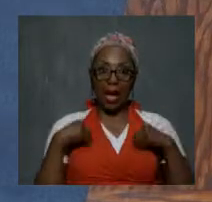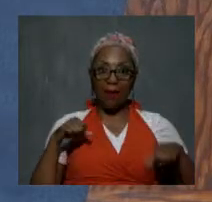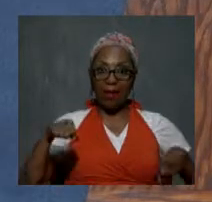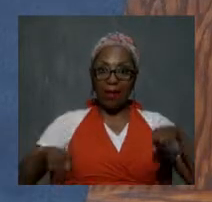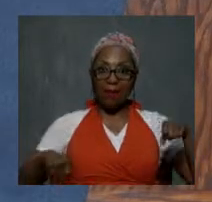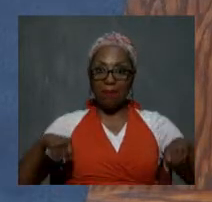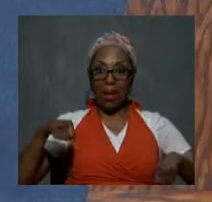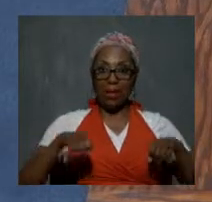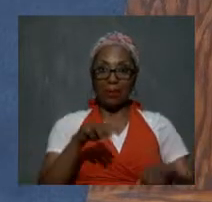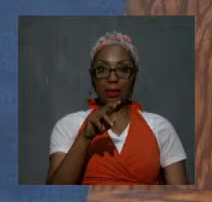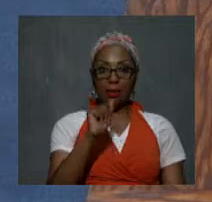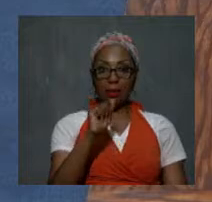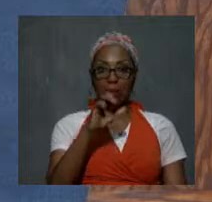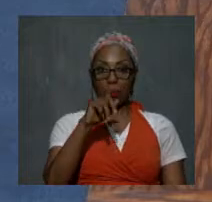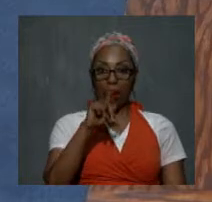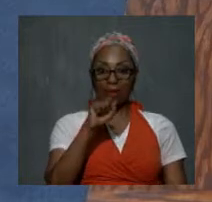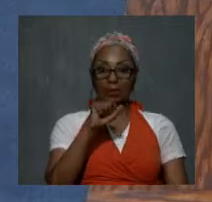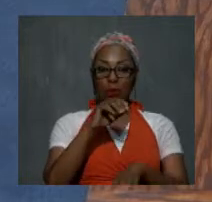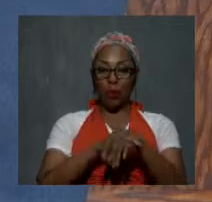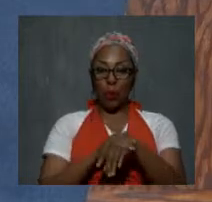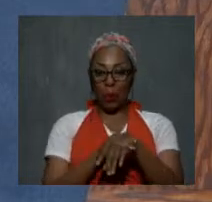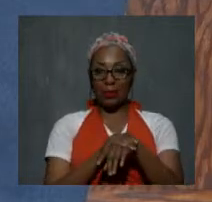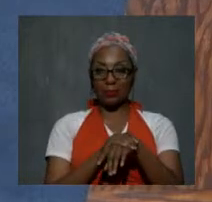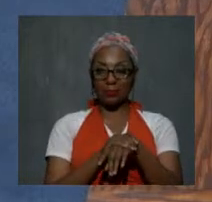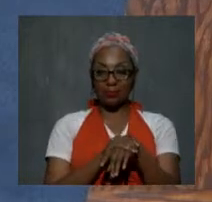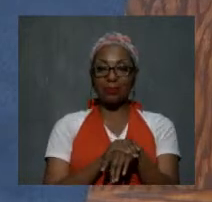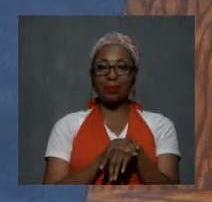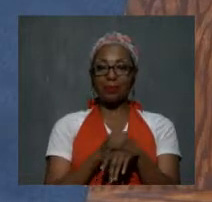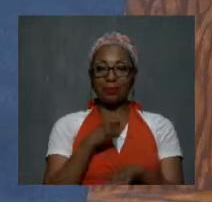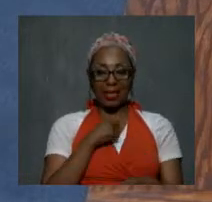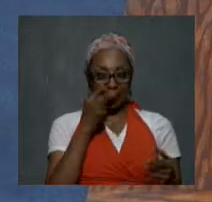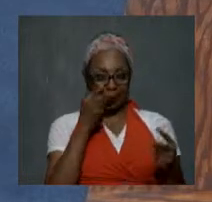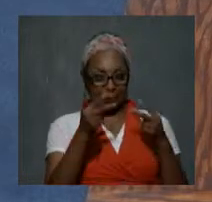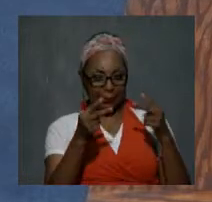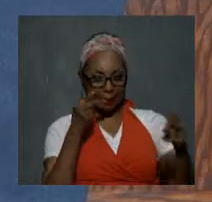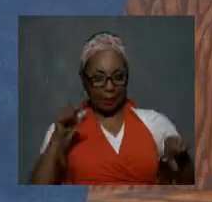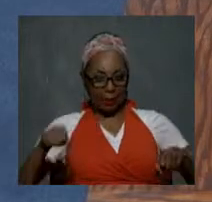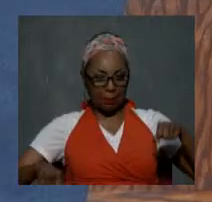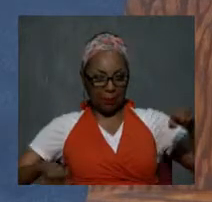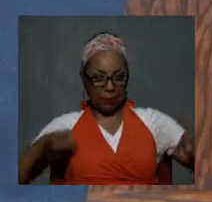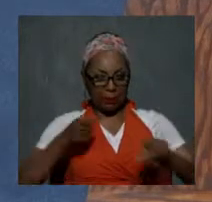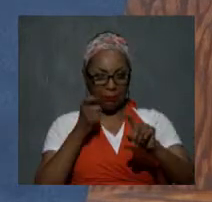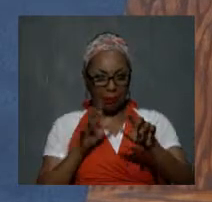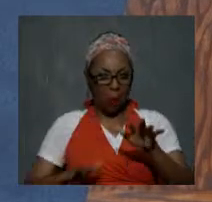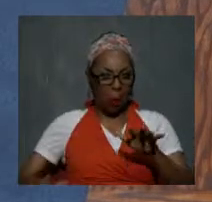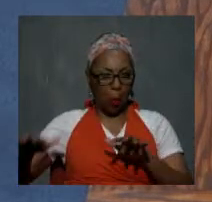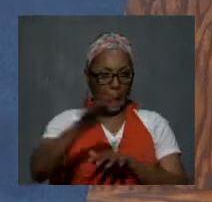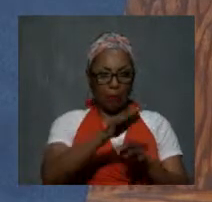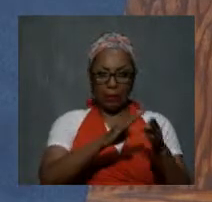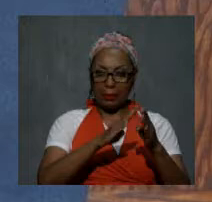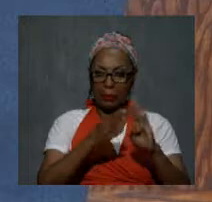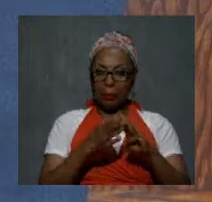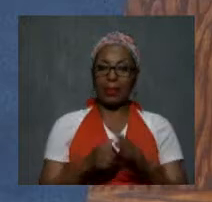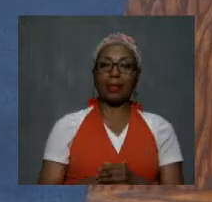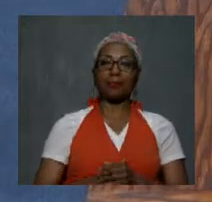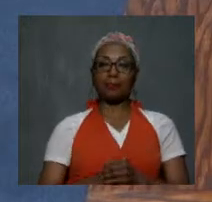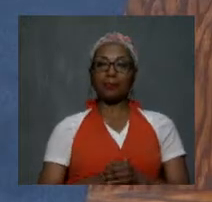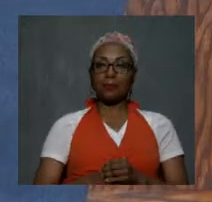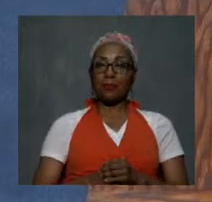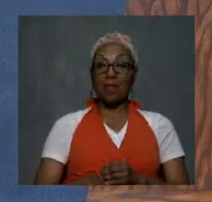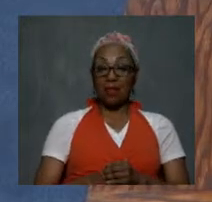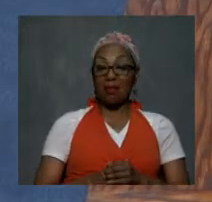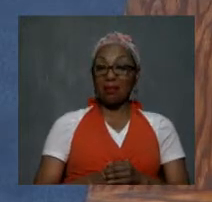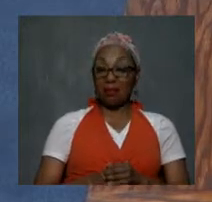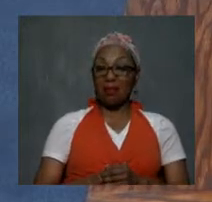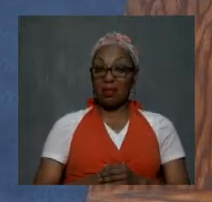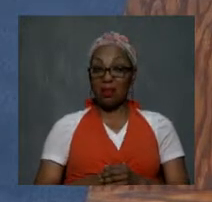racks on them. And I see bicyclists from all over the community